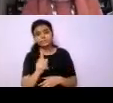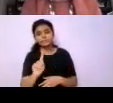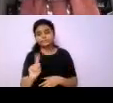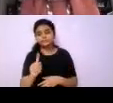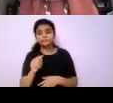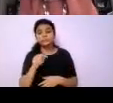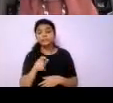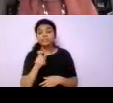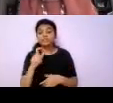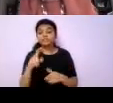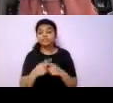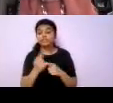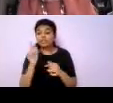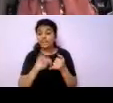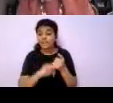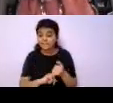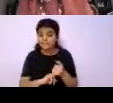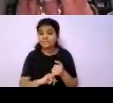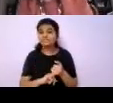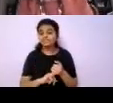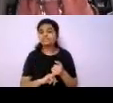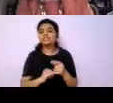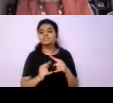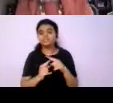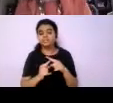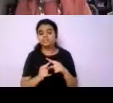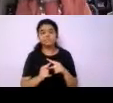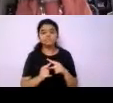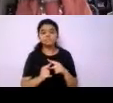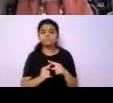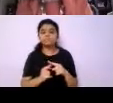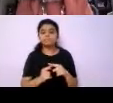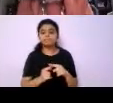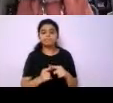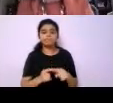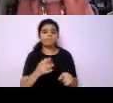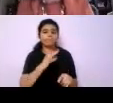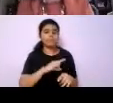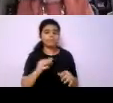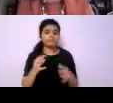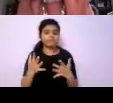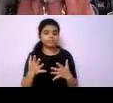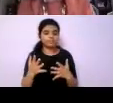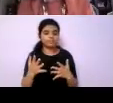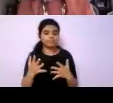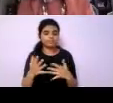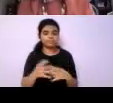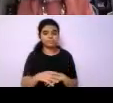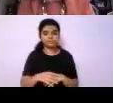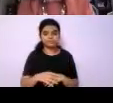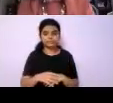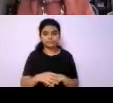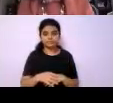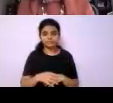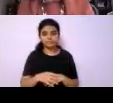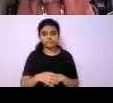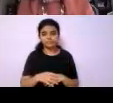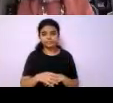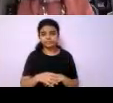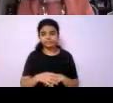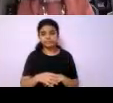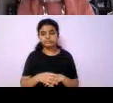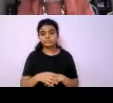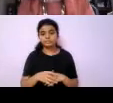be just, it must be something worthy of approval as a justice, although a just